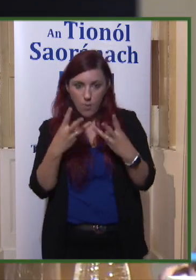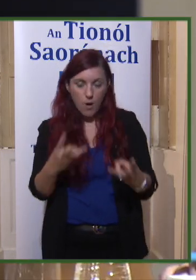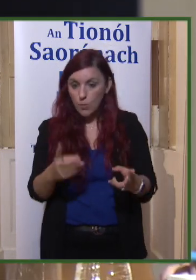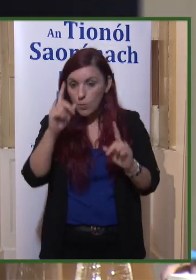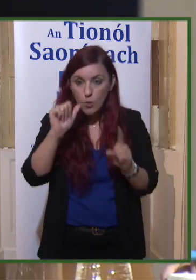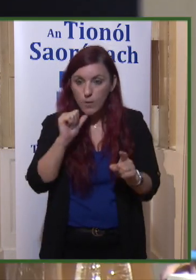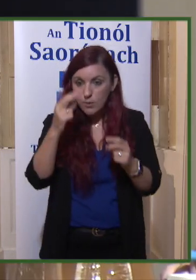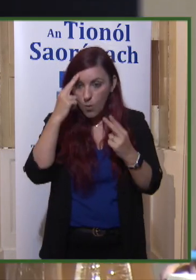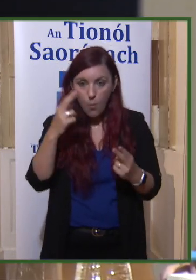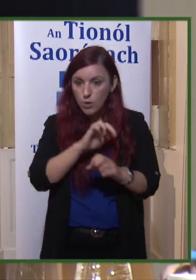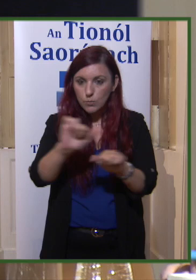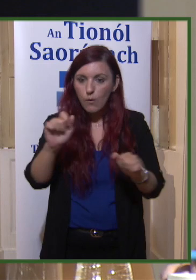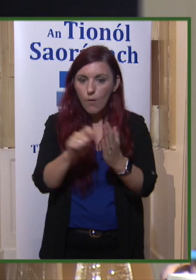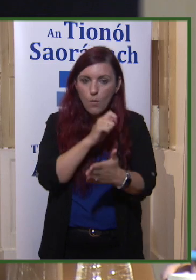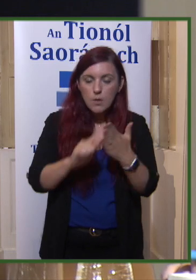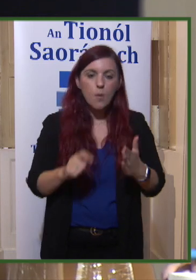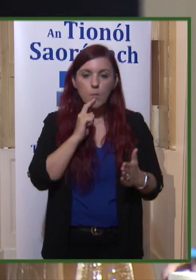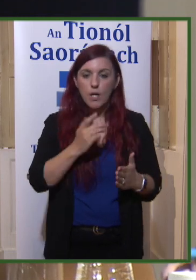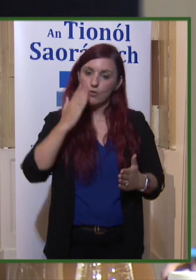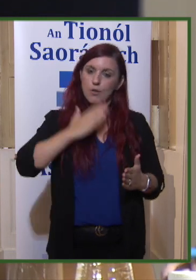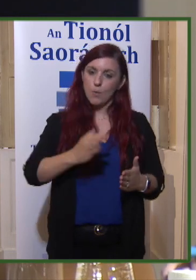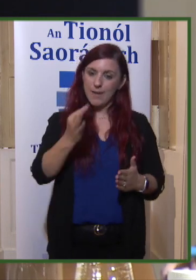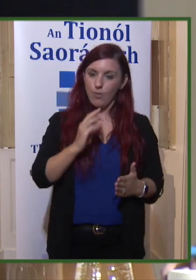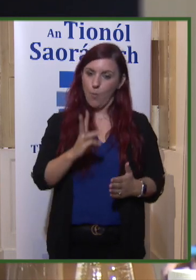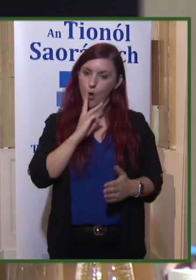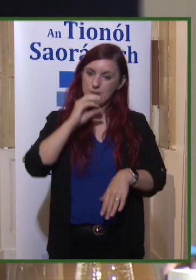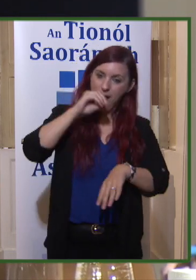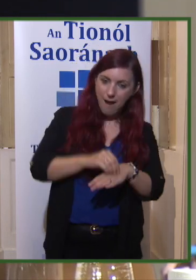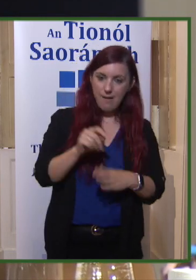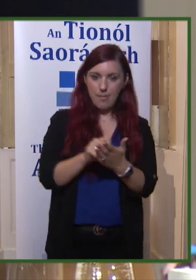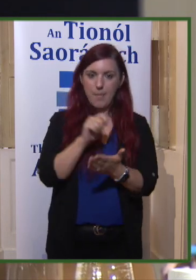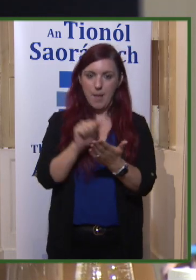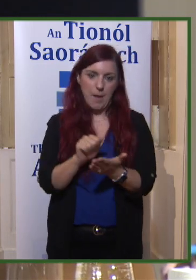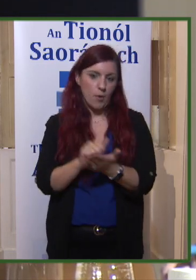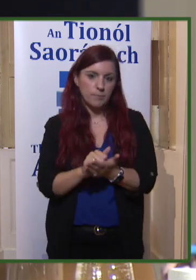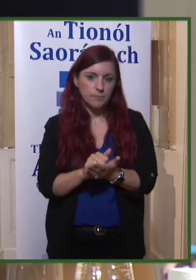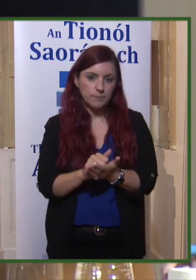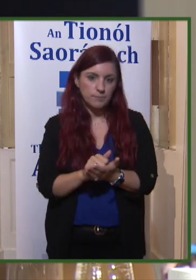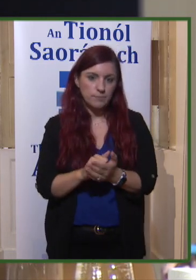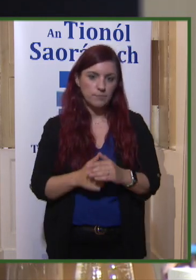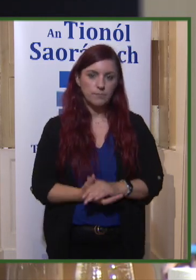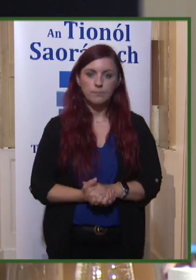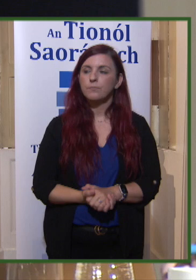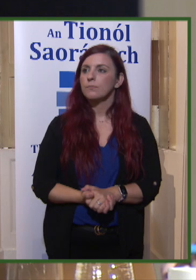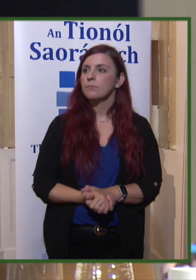who abstained, nor should we ask people to identify themselves unless we absolutely have to. I would have thought.